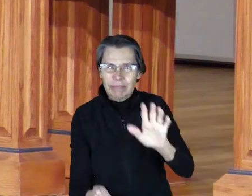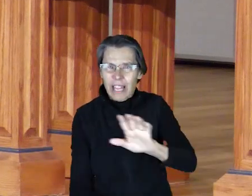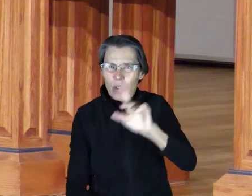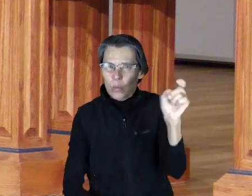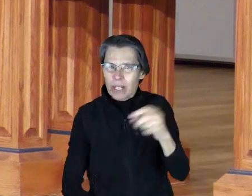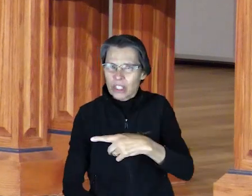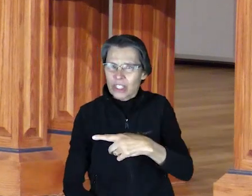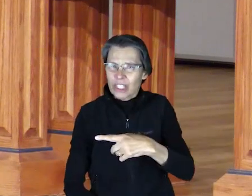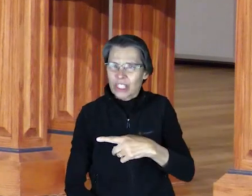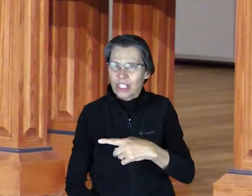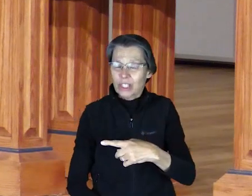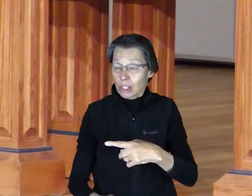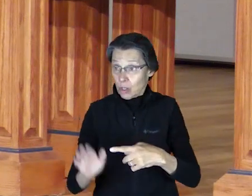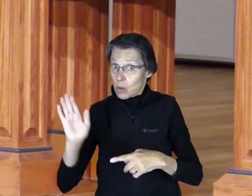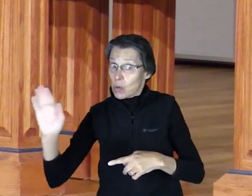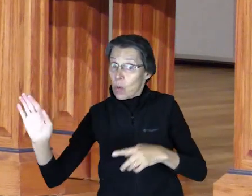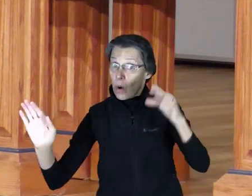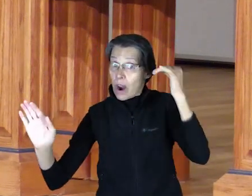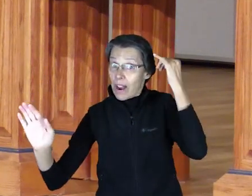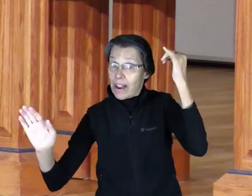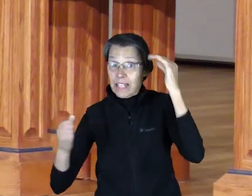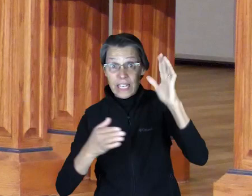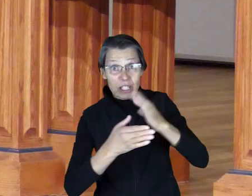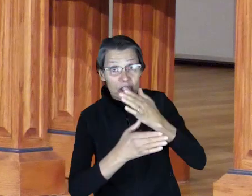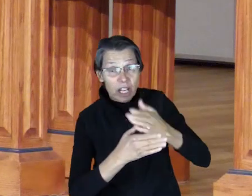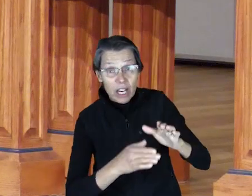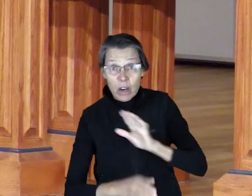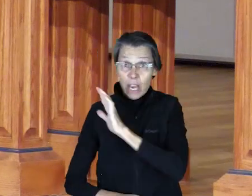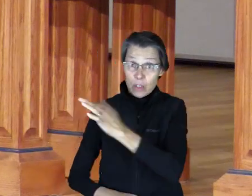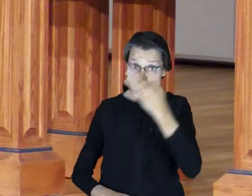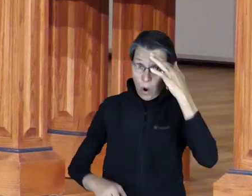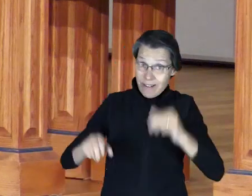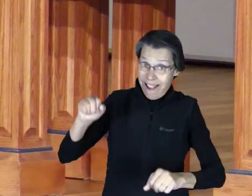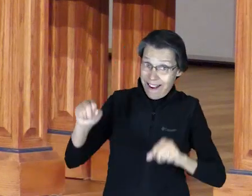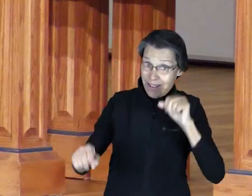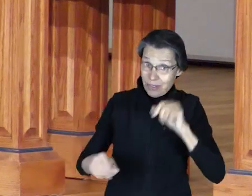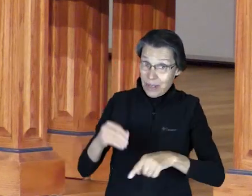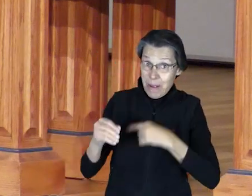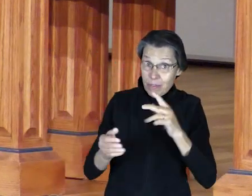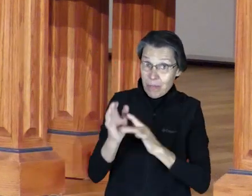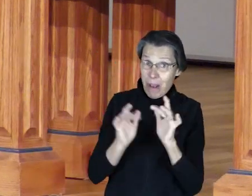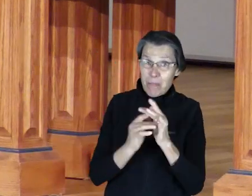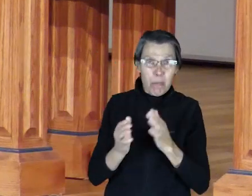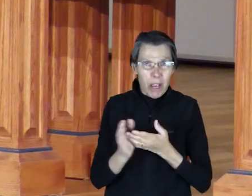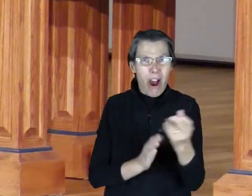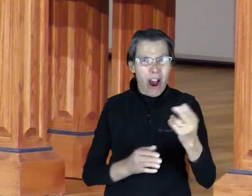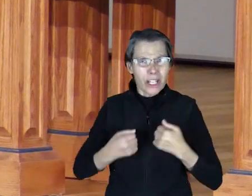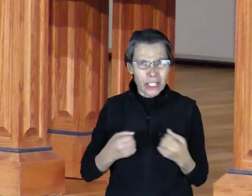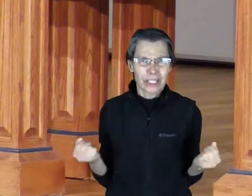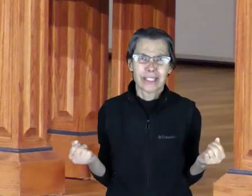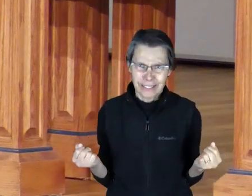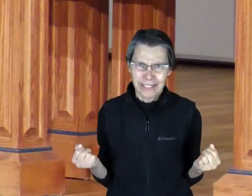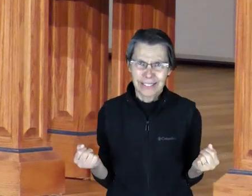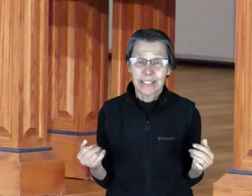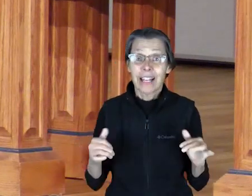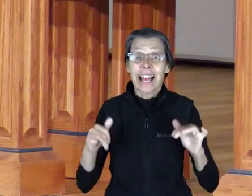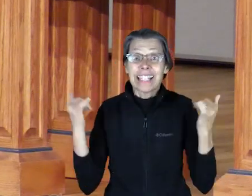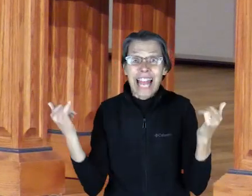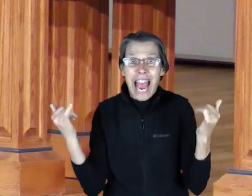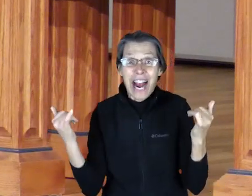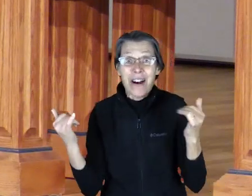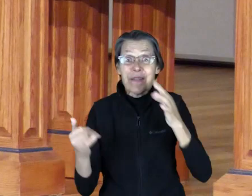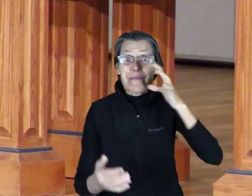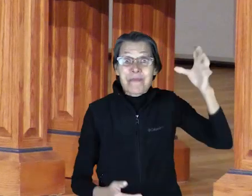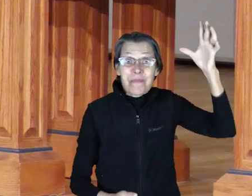listen to their questions, to share your own ideas, and to be honest about your own doubts.